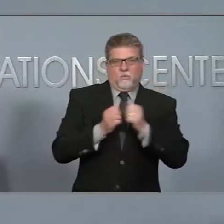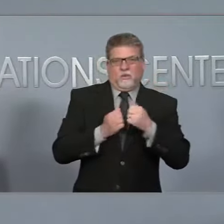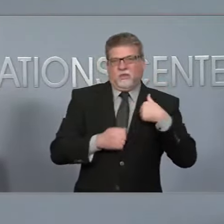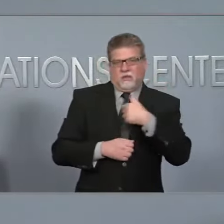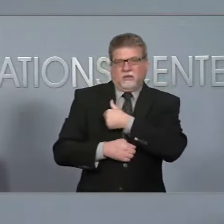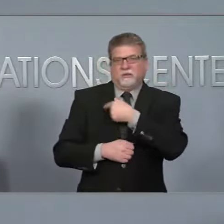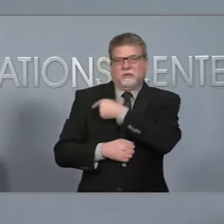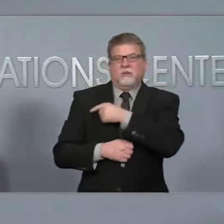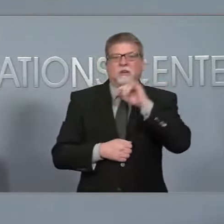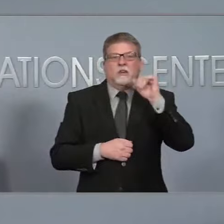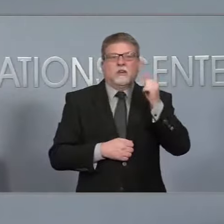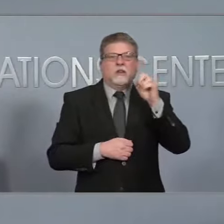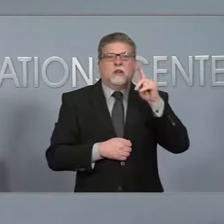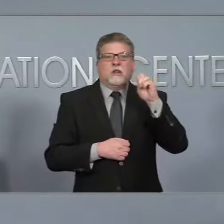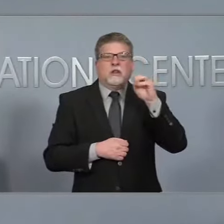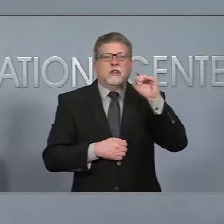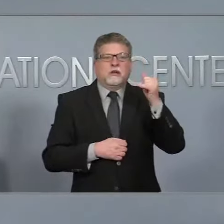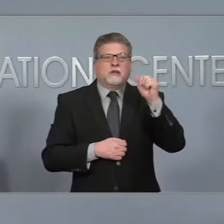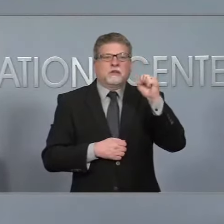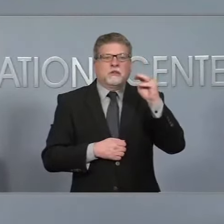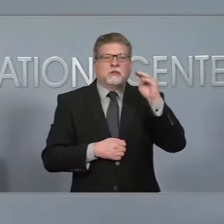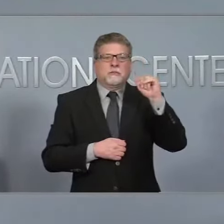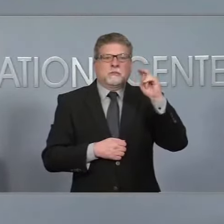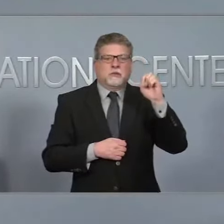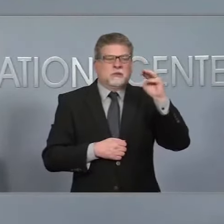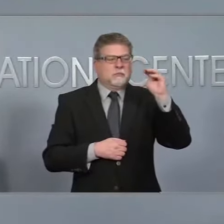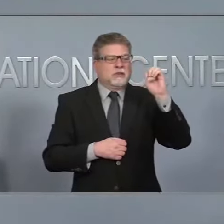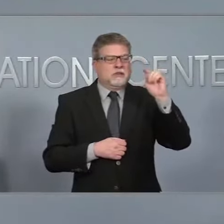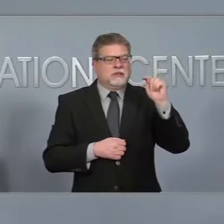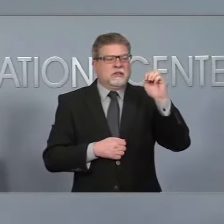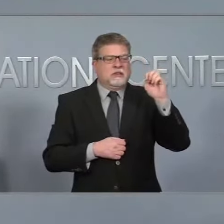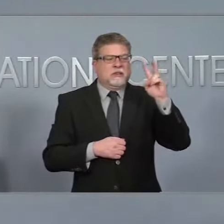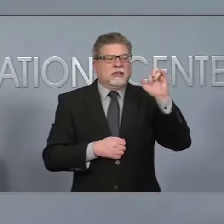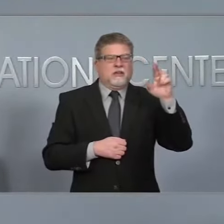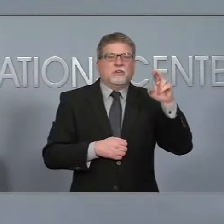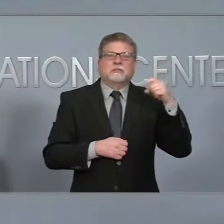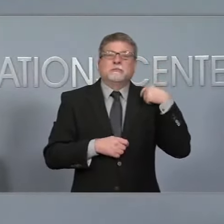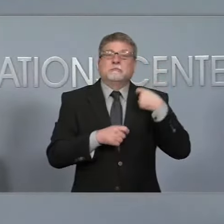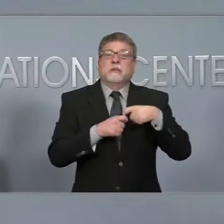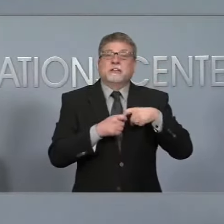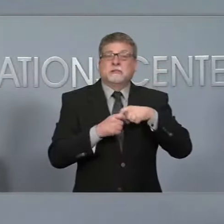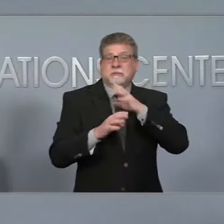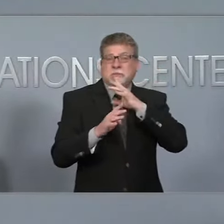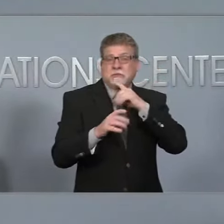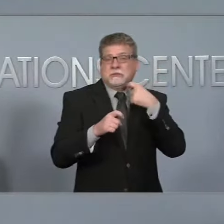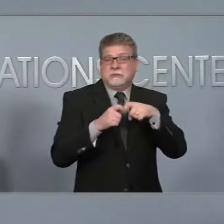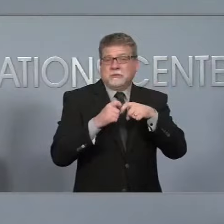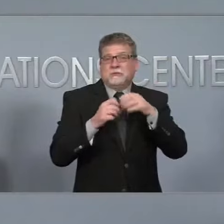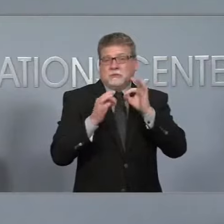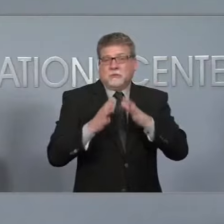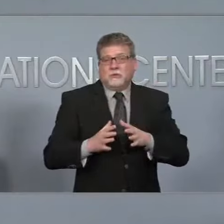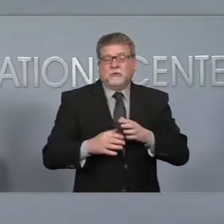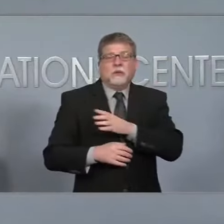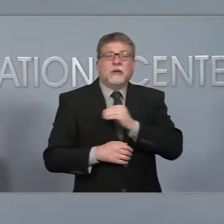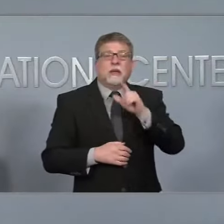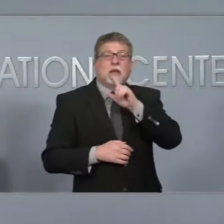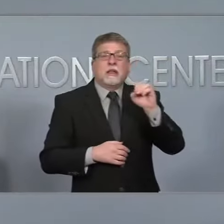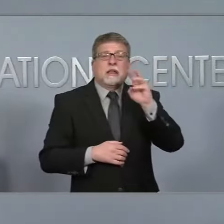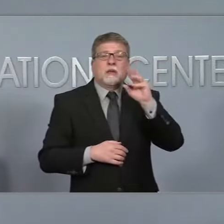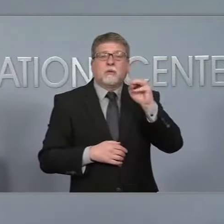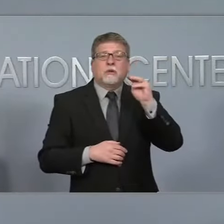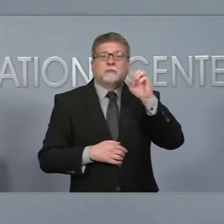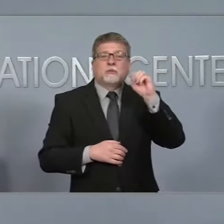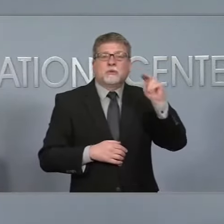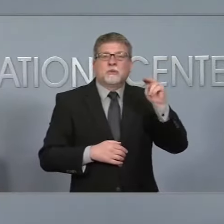have Jackie and Jasmine Mativier, who are our Spanish language interpreters, and Lee Williamson is our